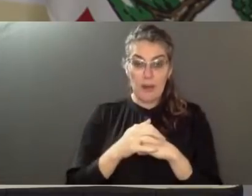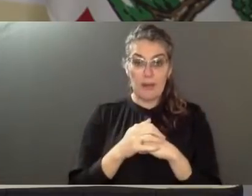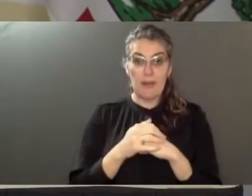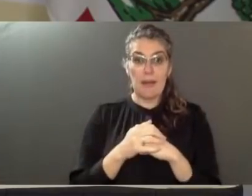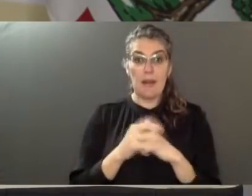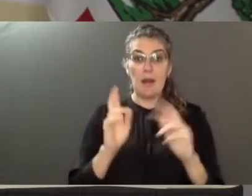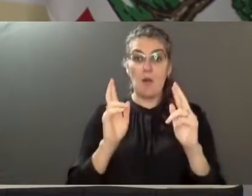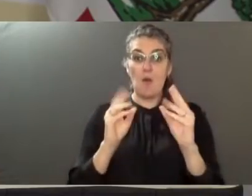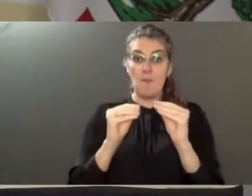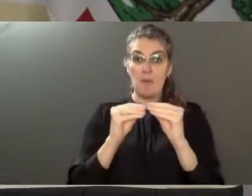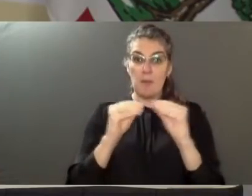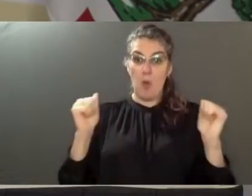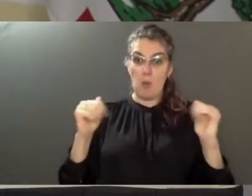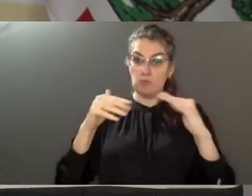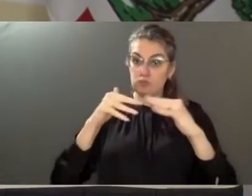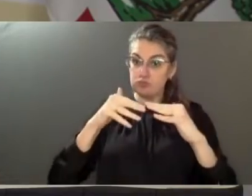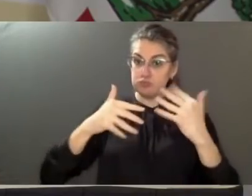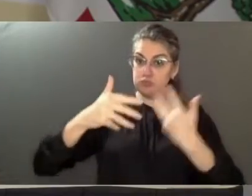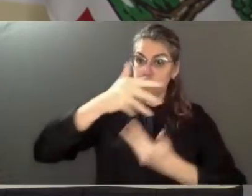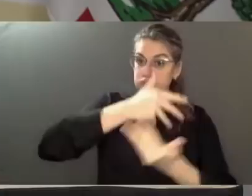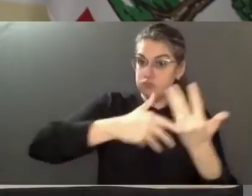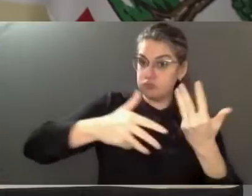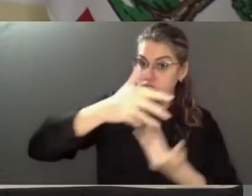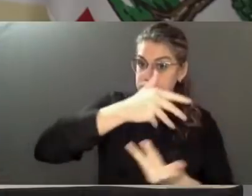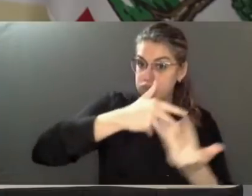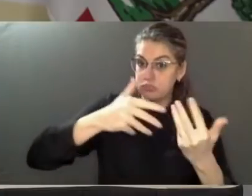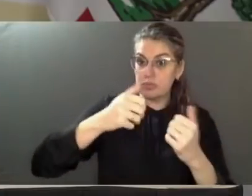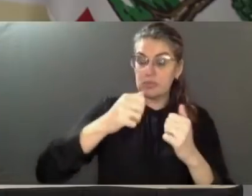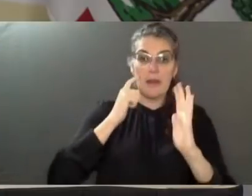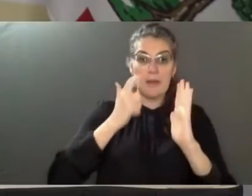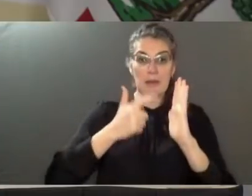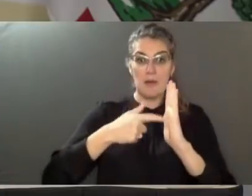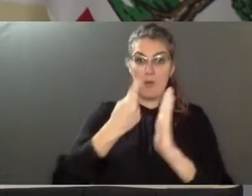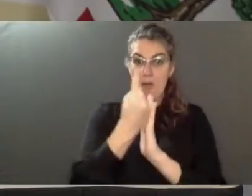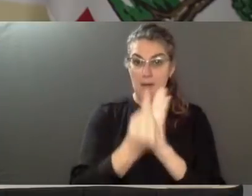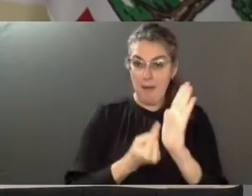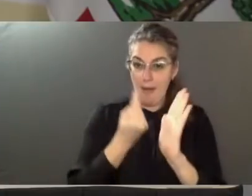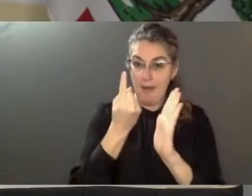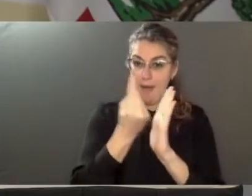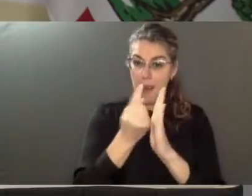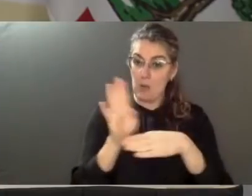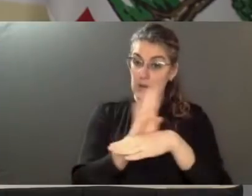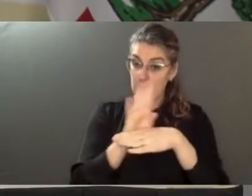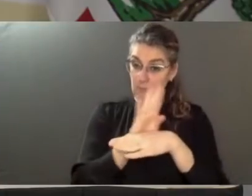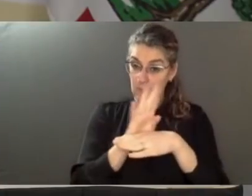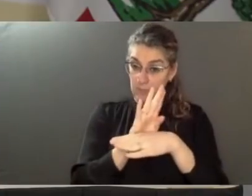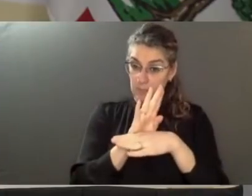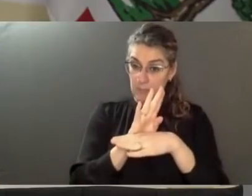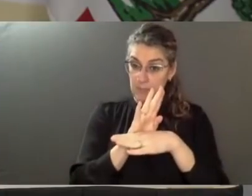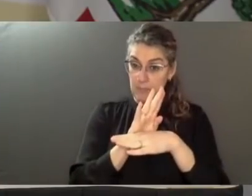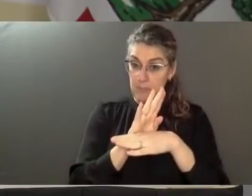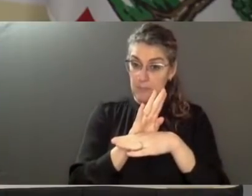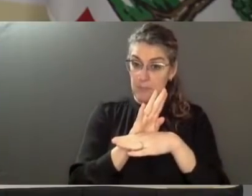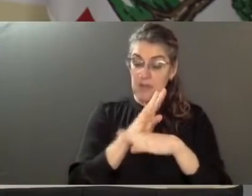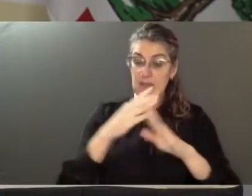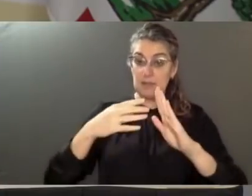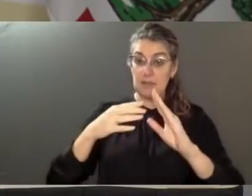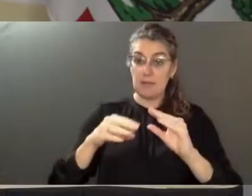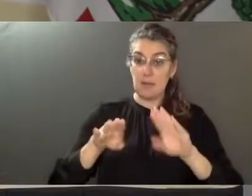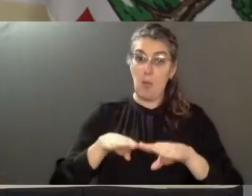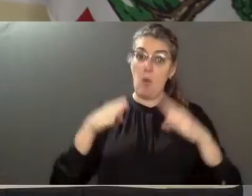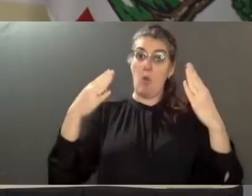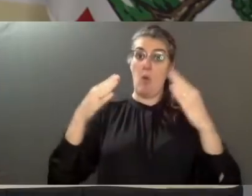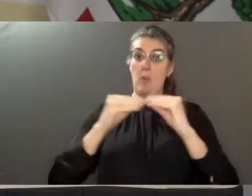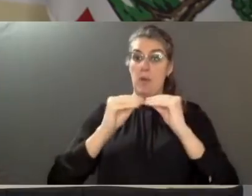expansion of occupancy and hours of operation in the hospitality sector, as well as some other minor adjustments. And that's just a